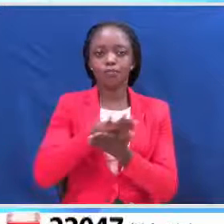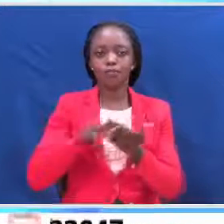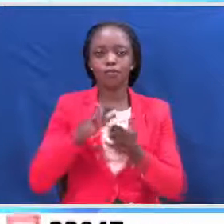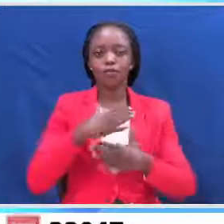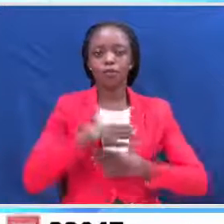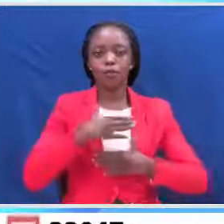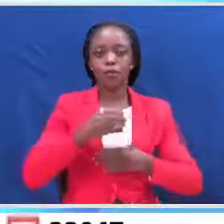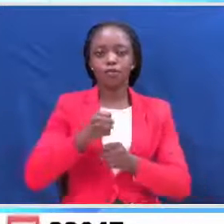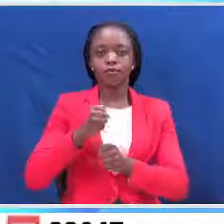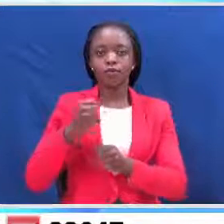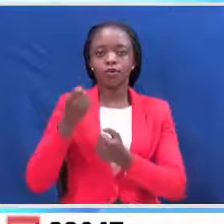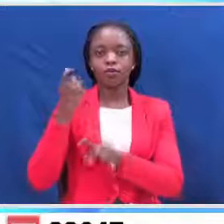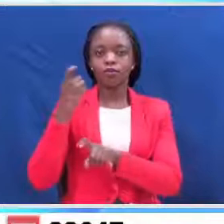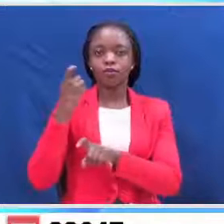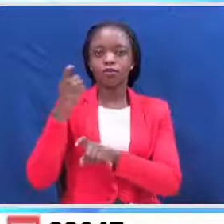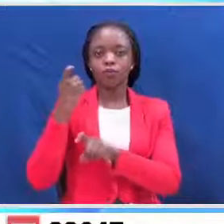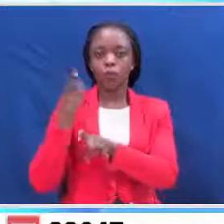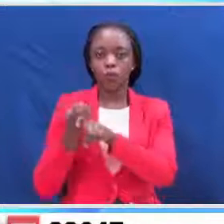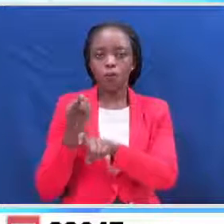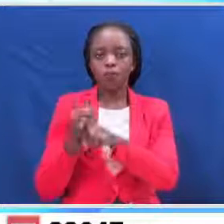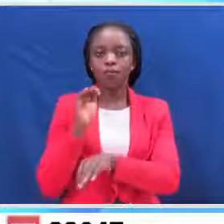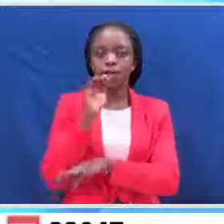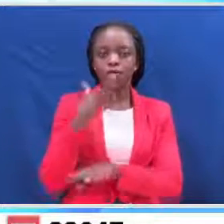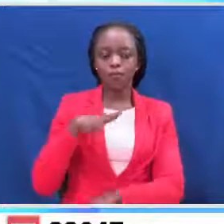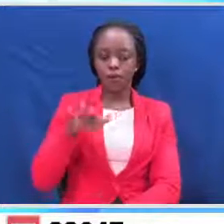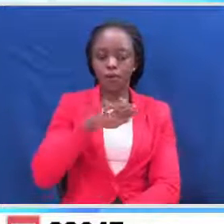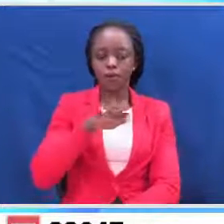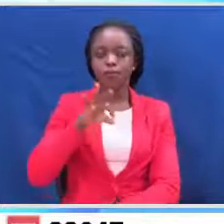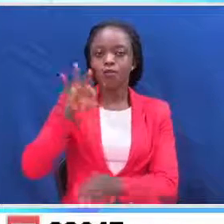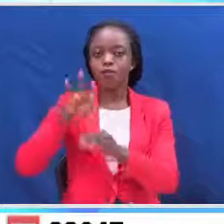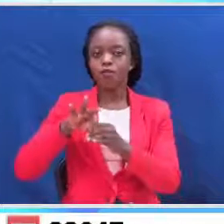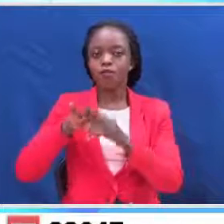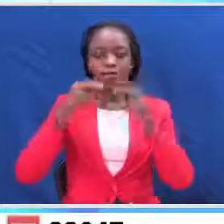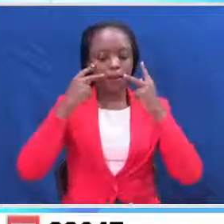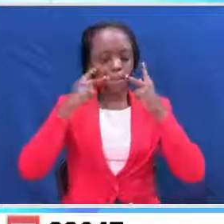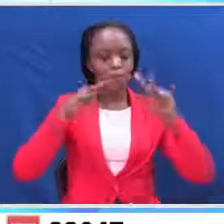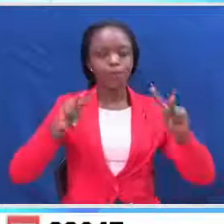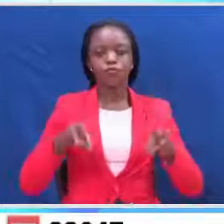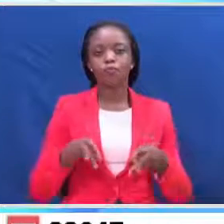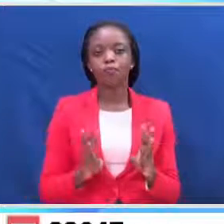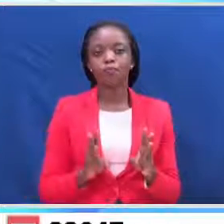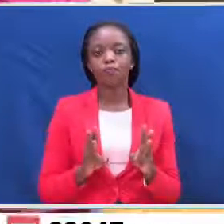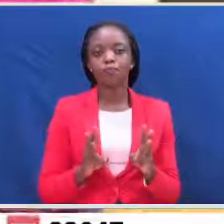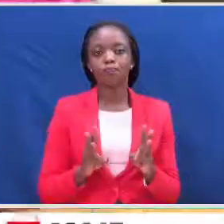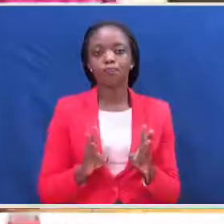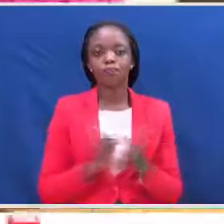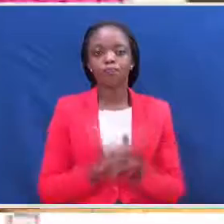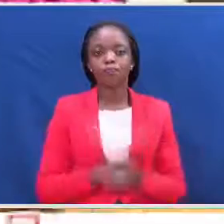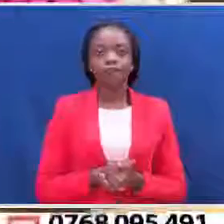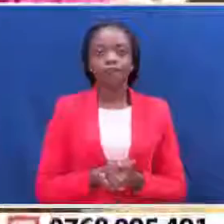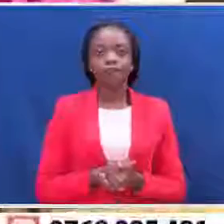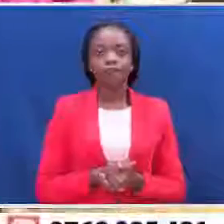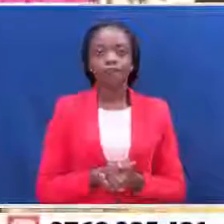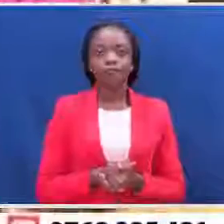in Kwale County have urged residents in Ukunda area to vote peacefully. Fatma Ngwena reports from Kwale.